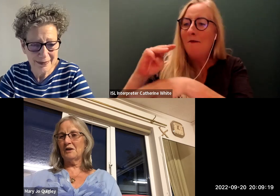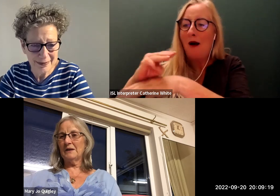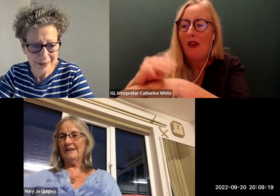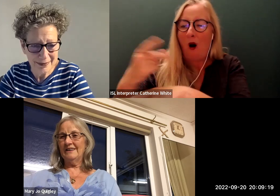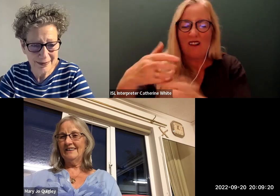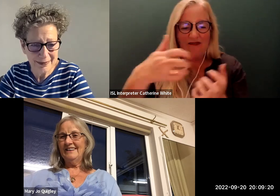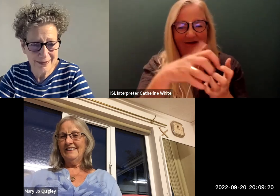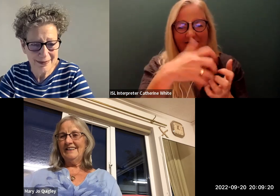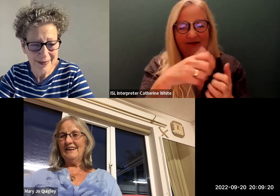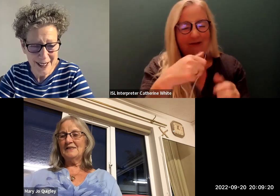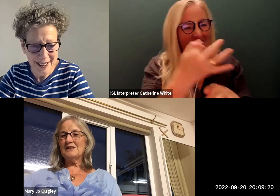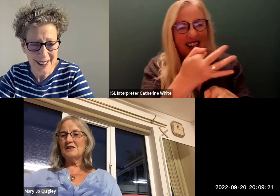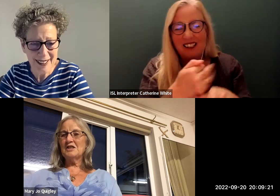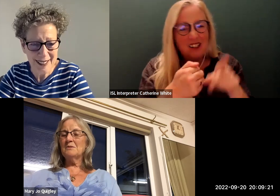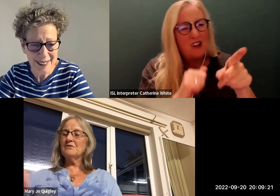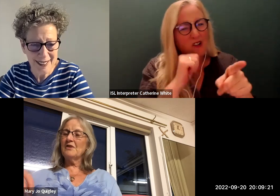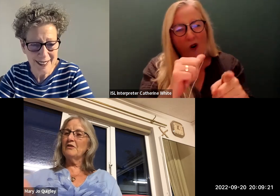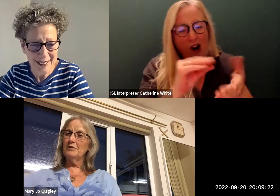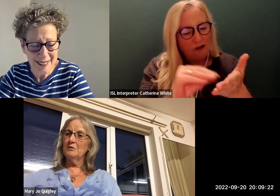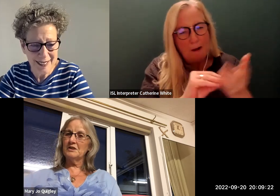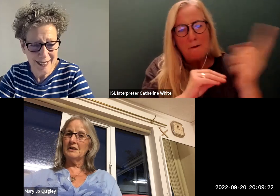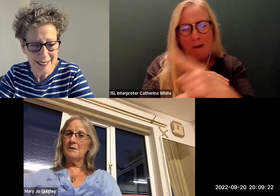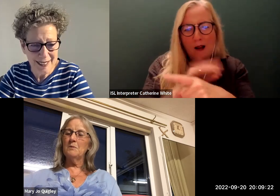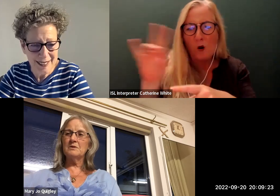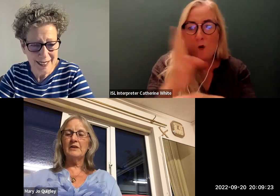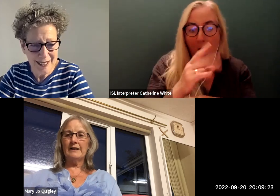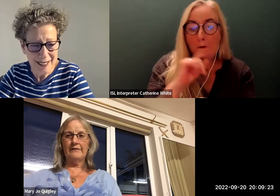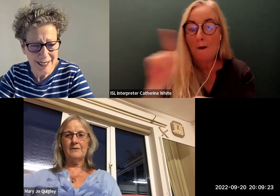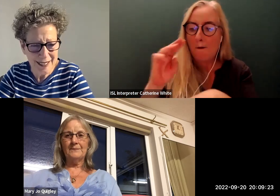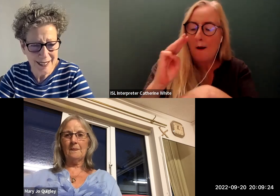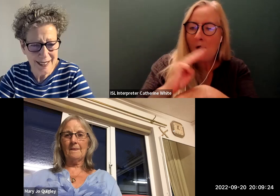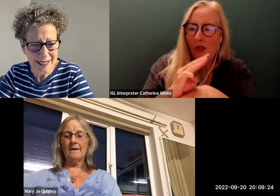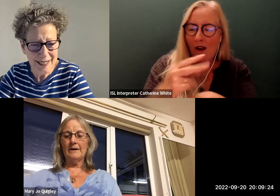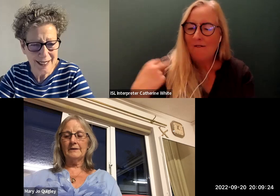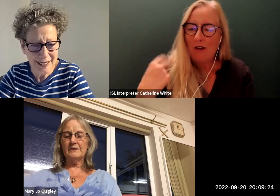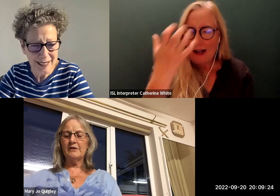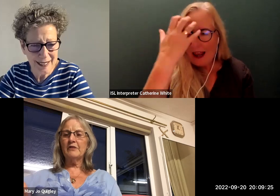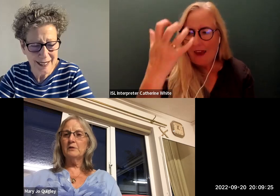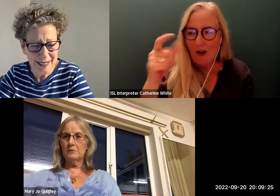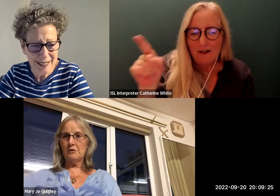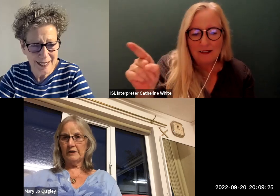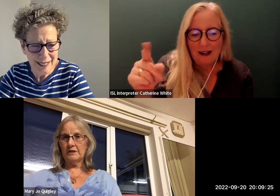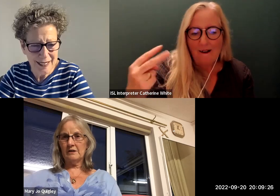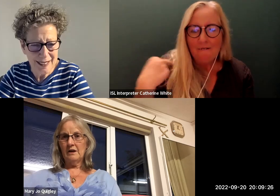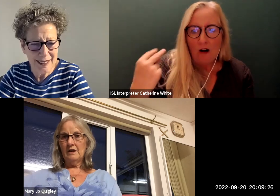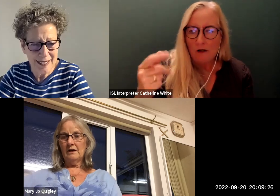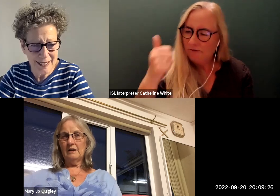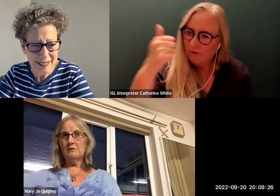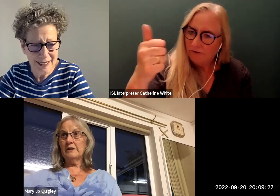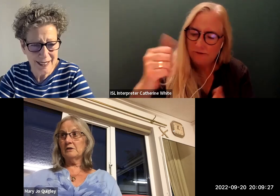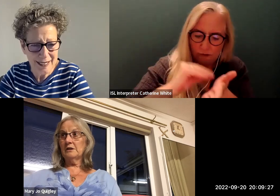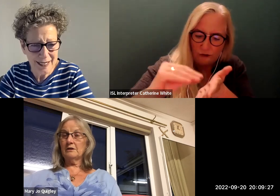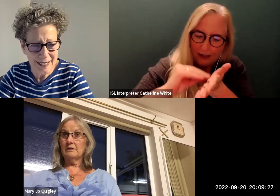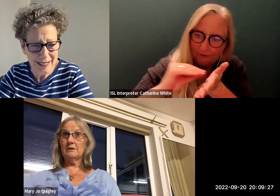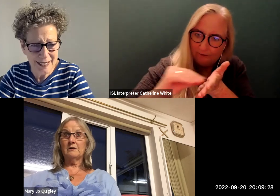very quickly. And she was very fluent. Mum was very clever. and very fluent writer,